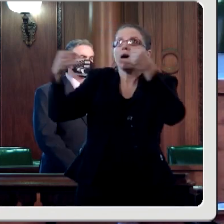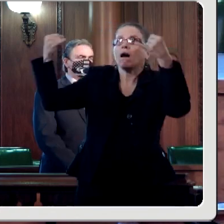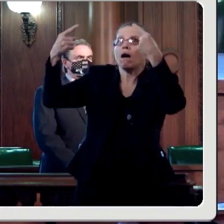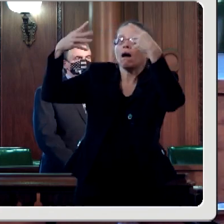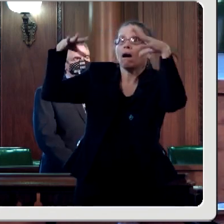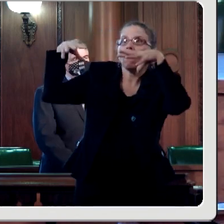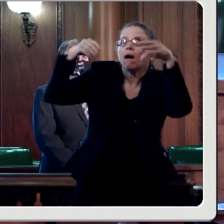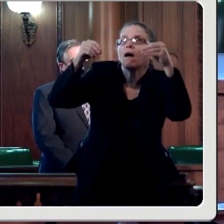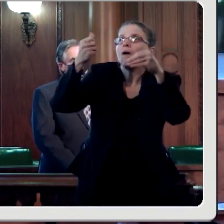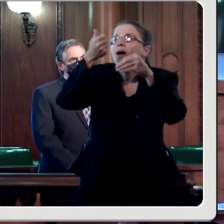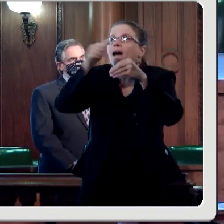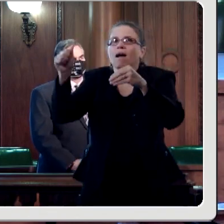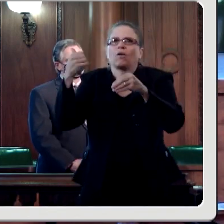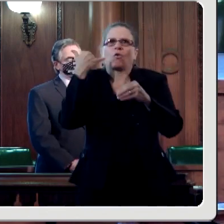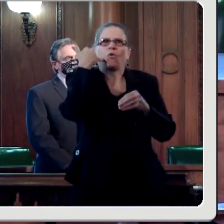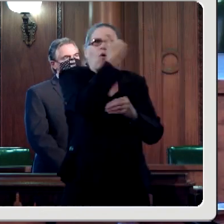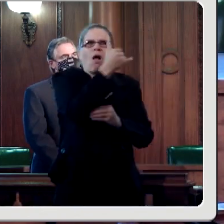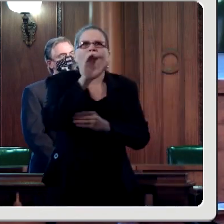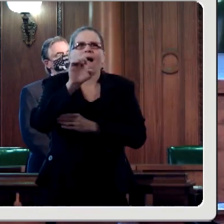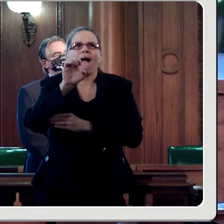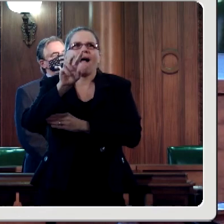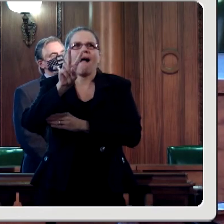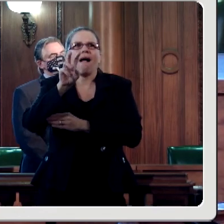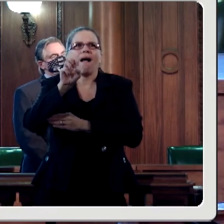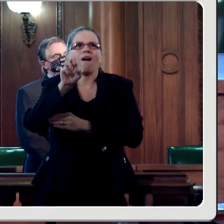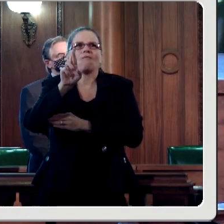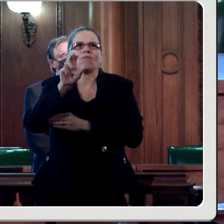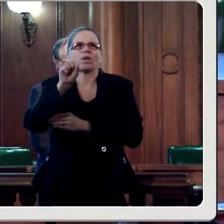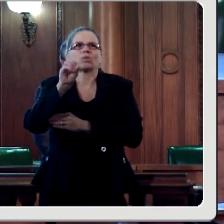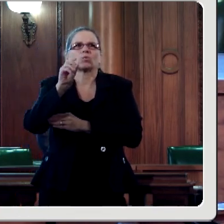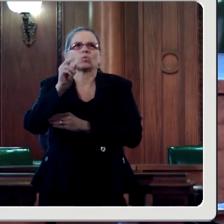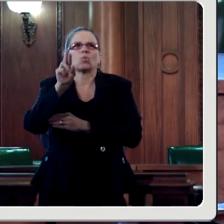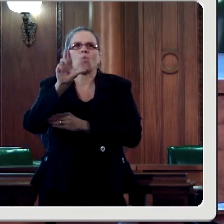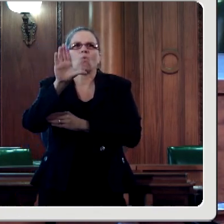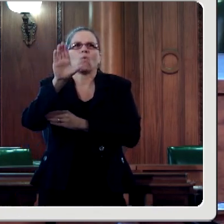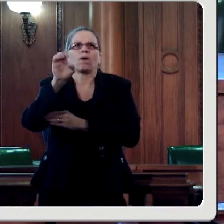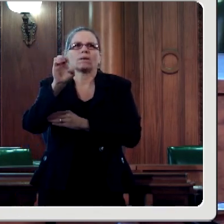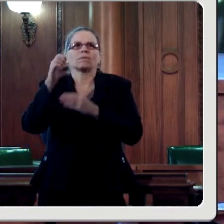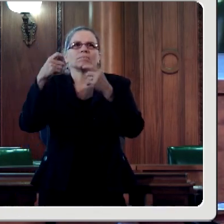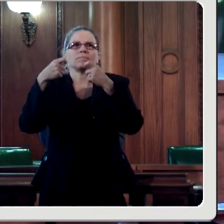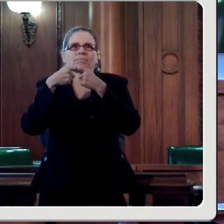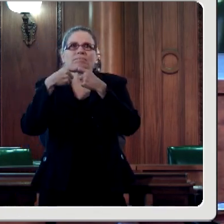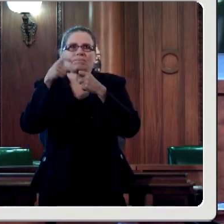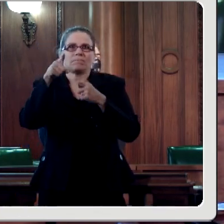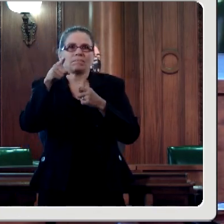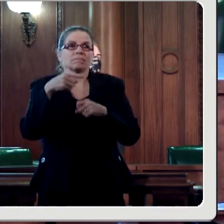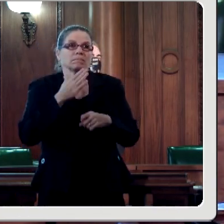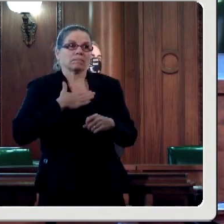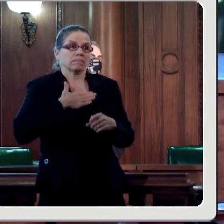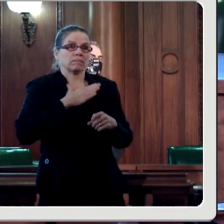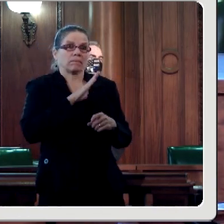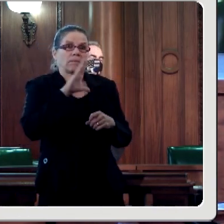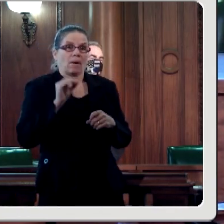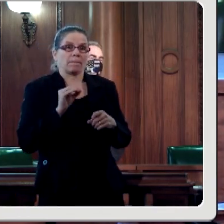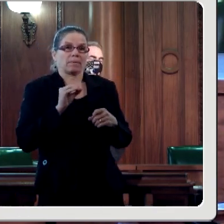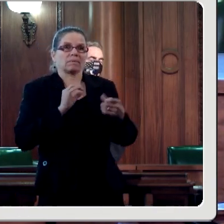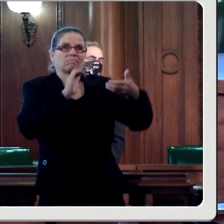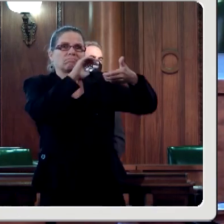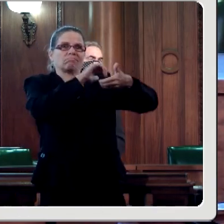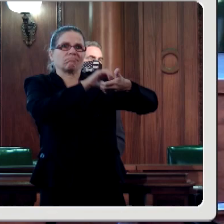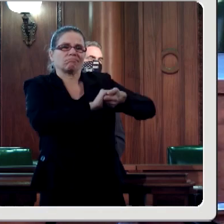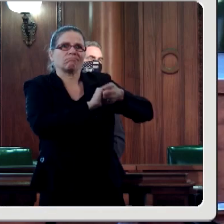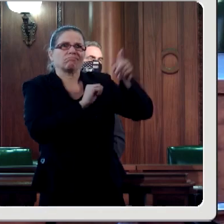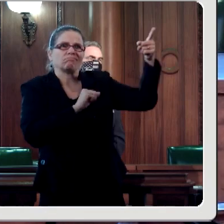We dealt directly with Eversource along with Pat Sullivan and his tree crews. They were dealing with well over 100